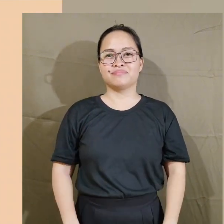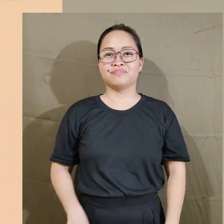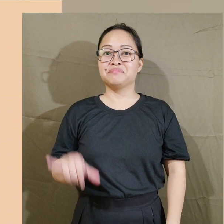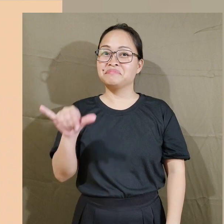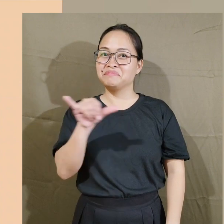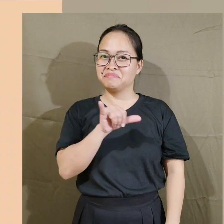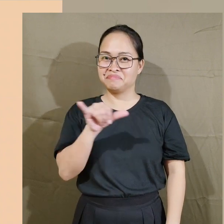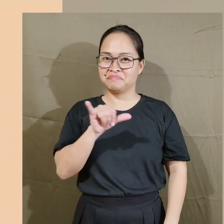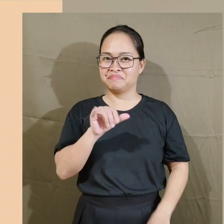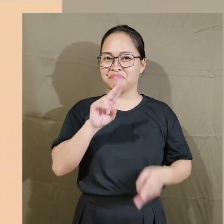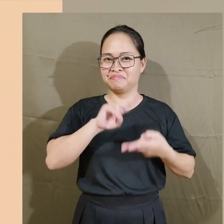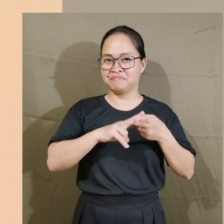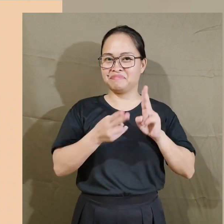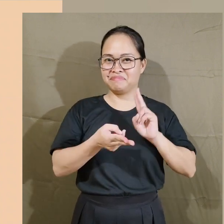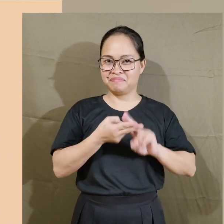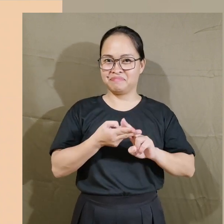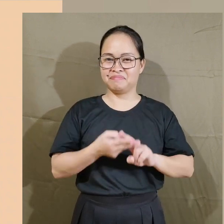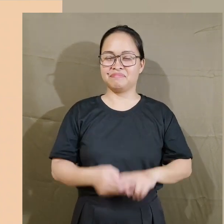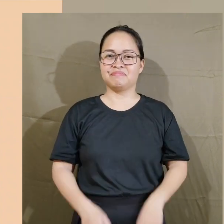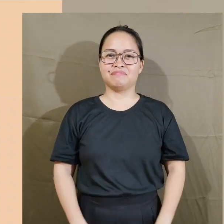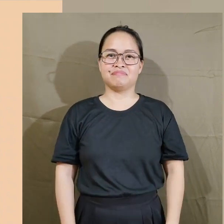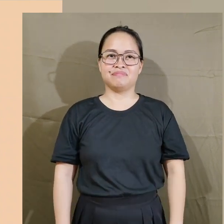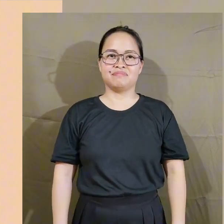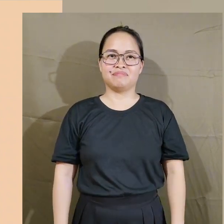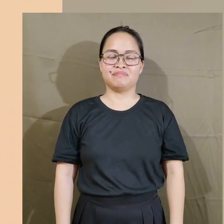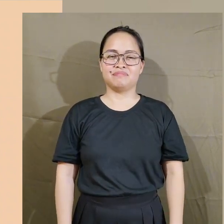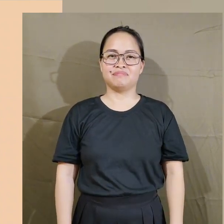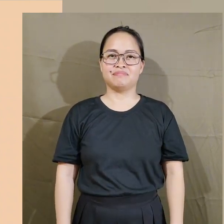difference is the number itself.